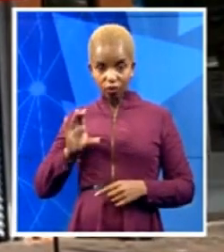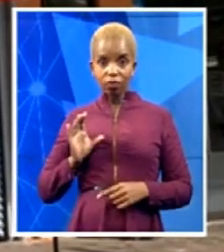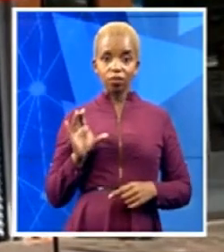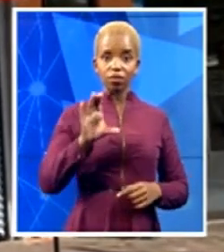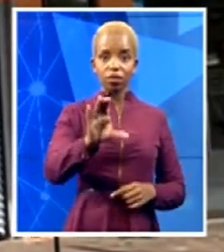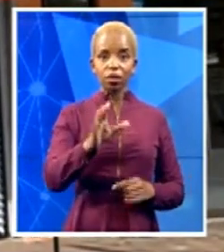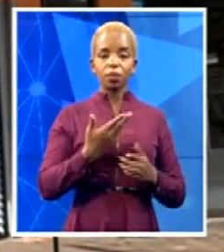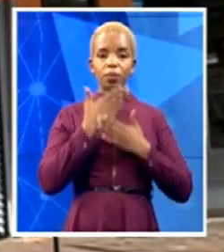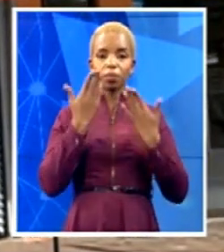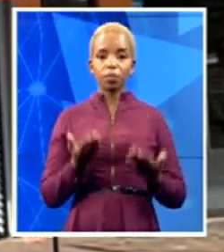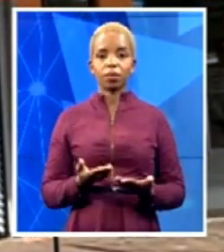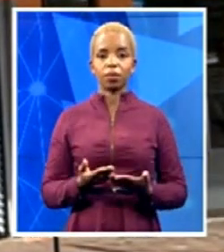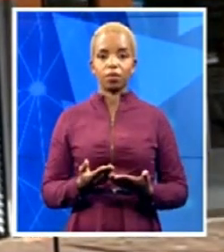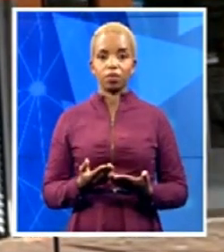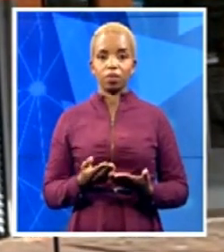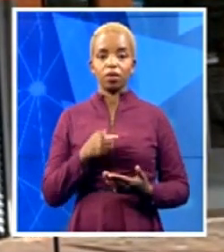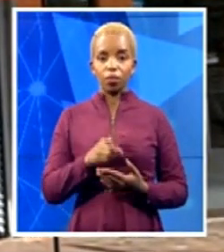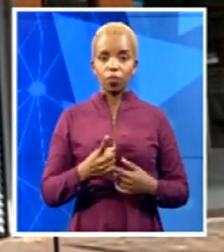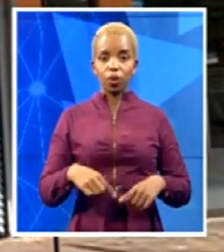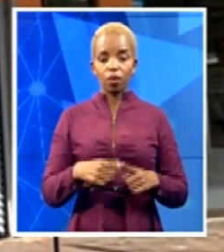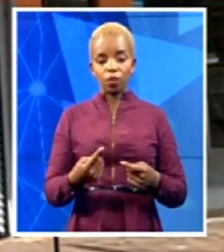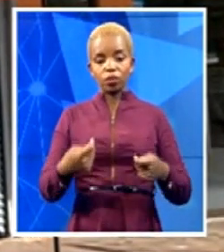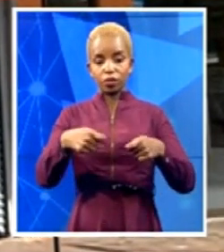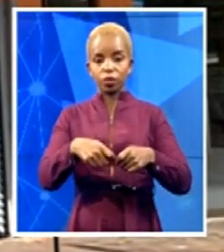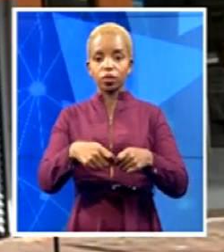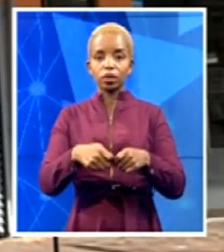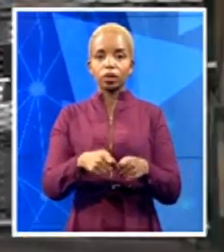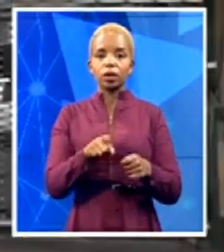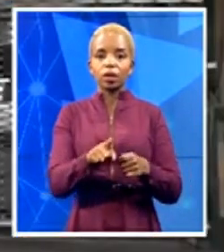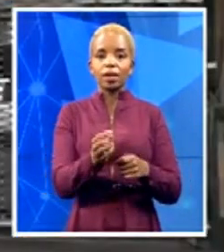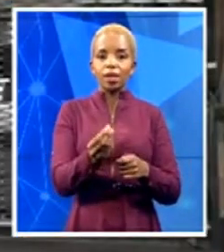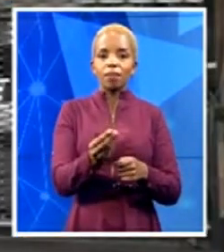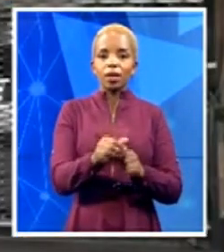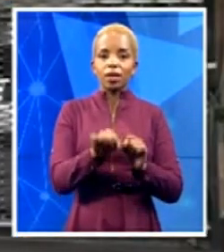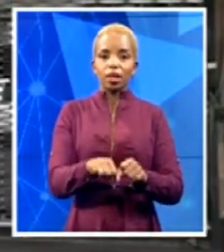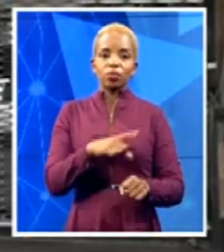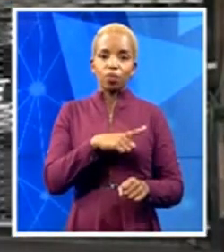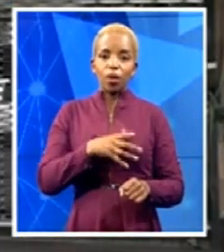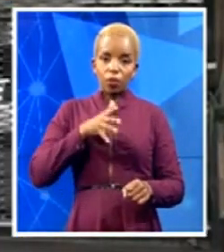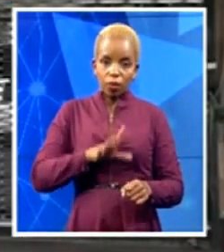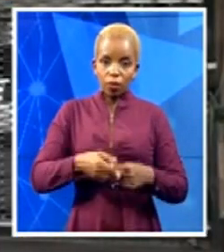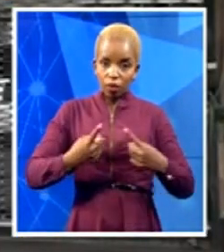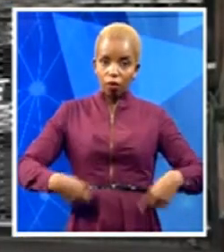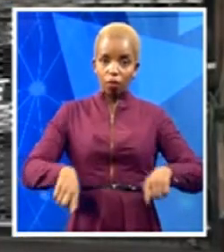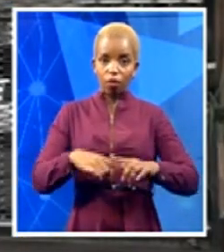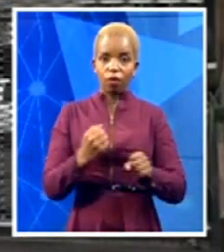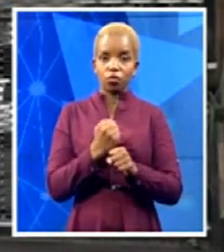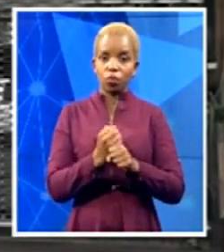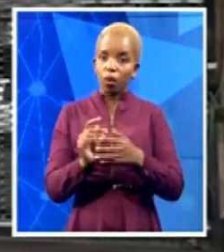to the Solidarity Fund so that we can all work together to stem the tide of the pandemic.